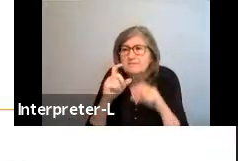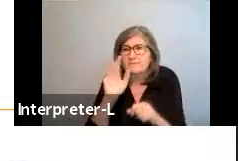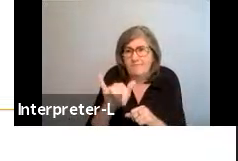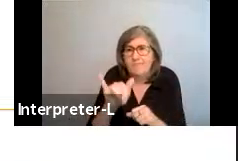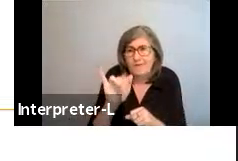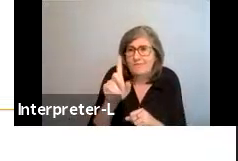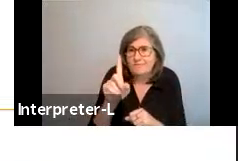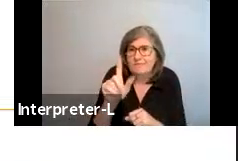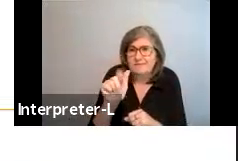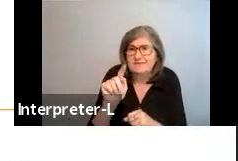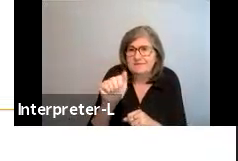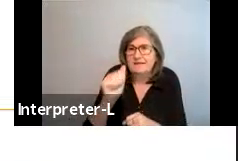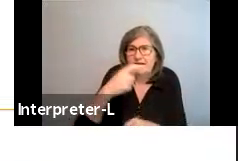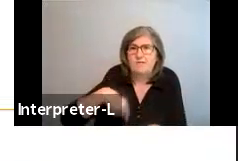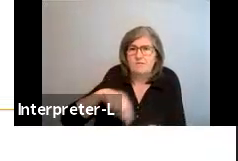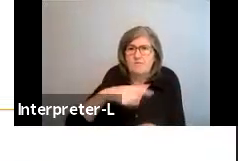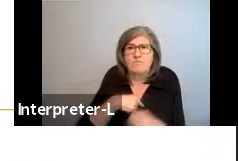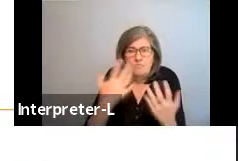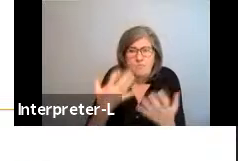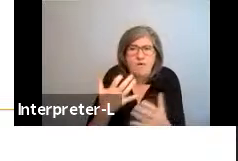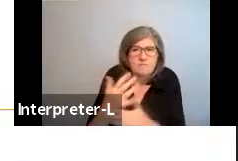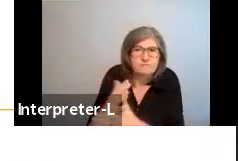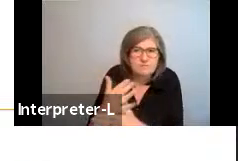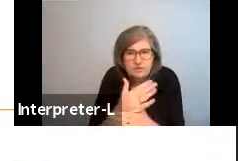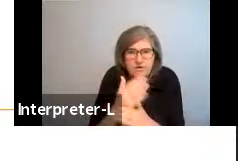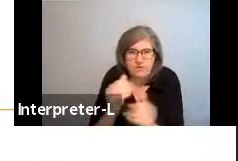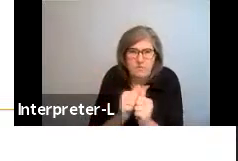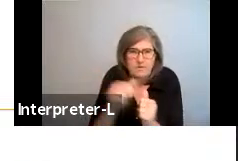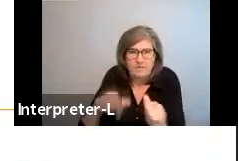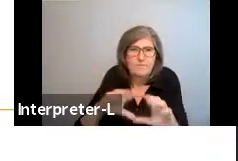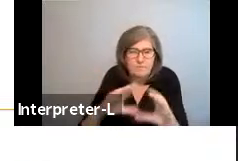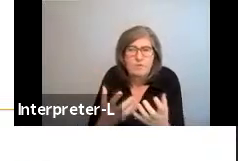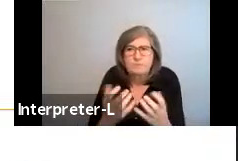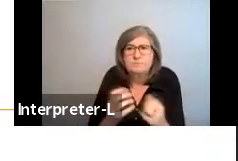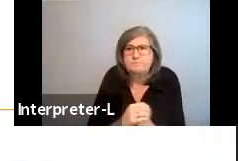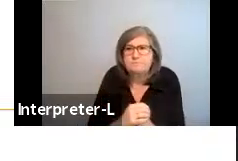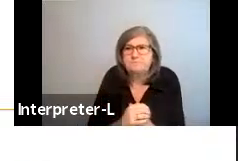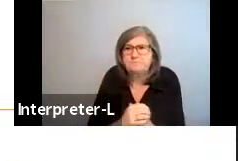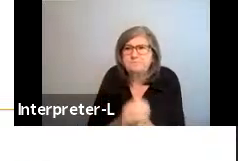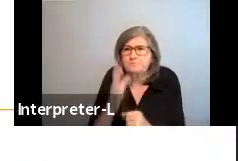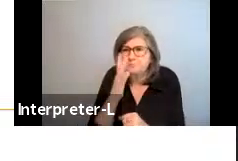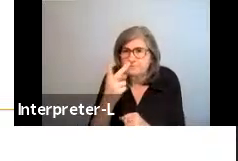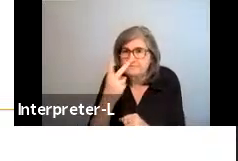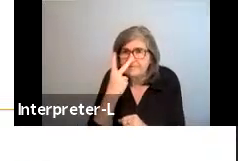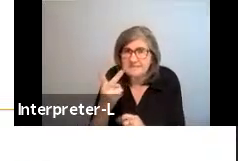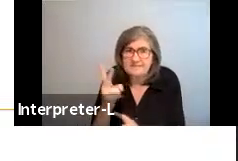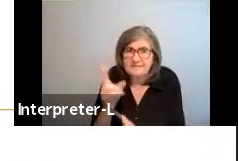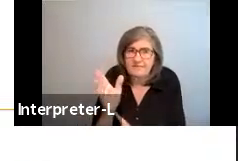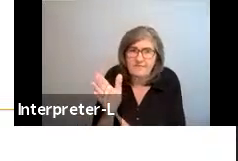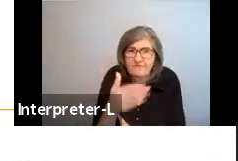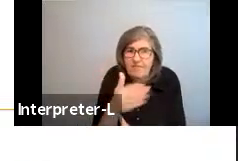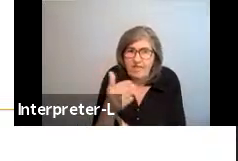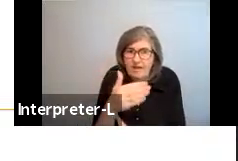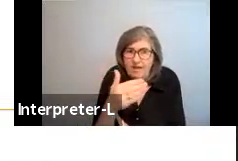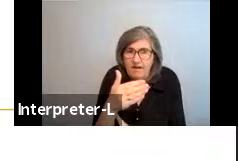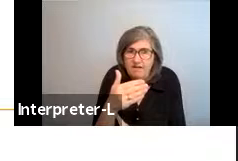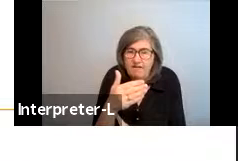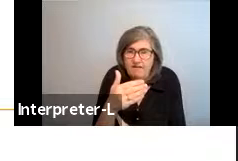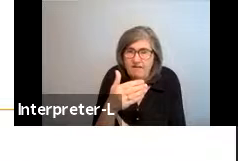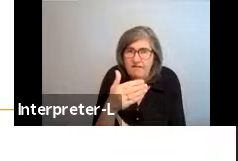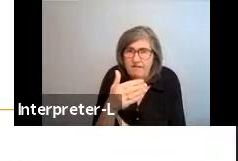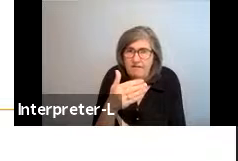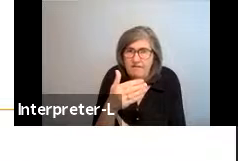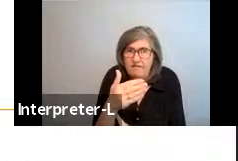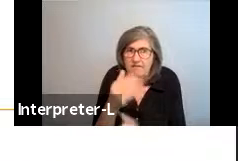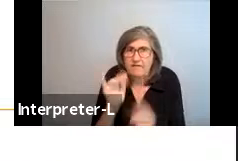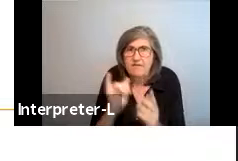data that we'll be wanting to share with this group. You'll see a flag here that will be an